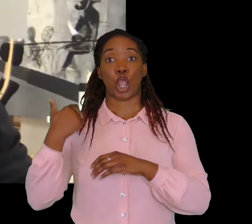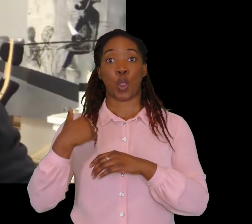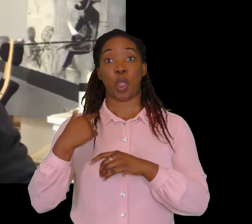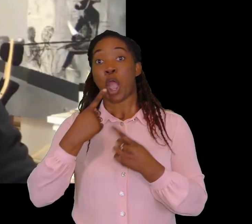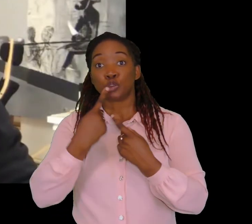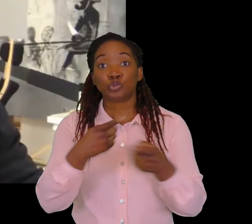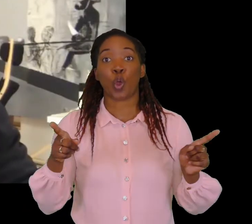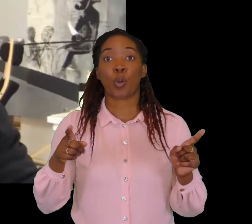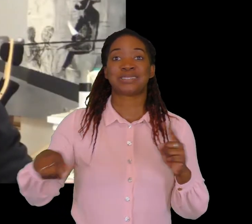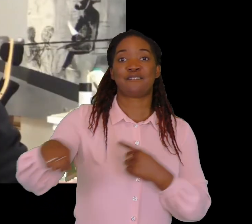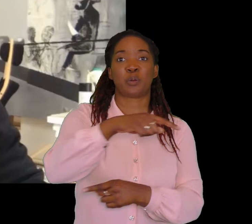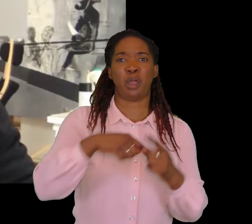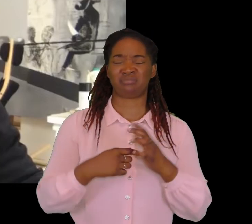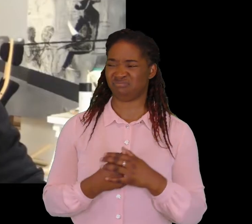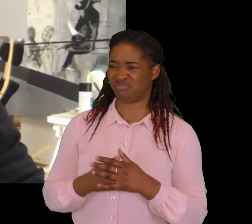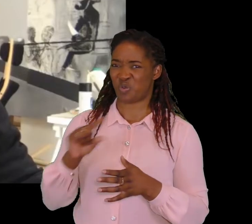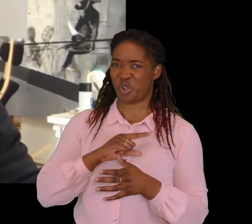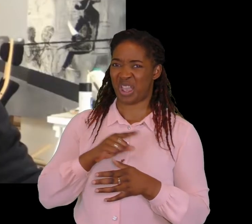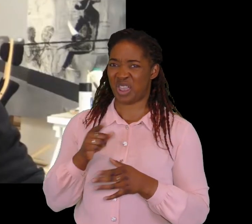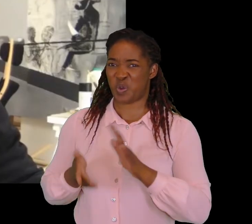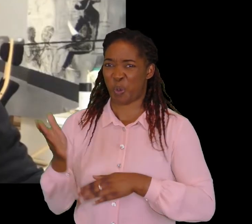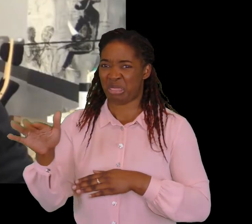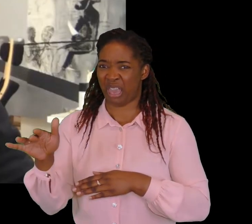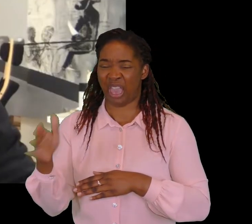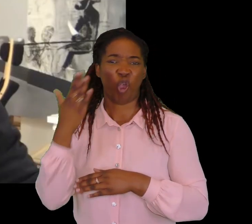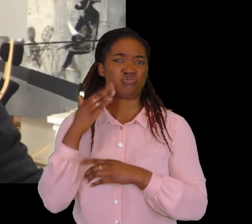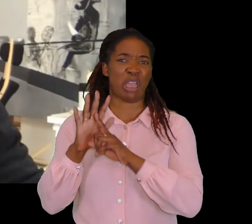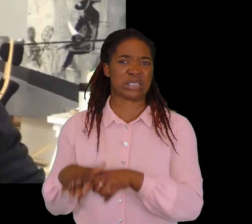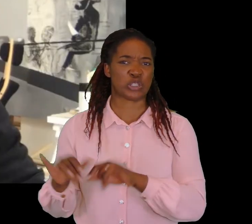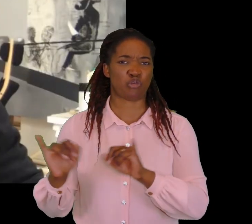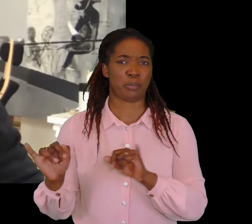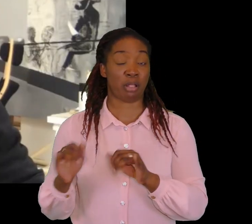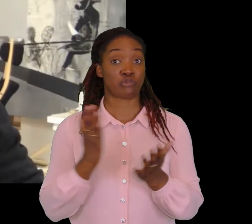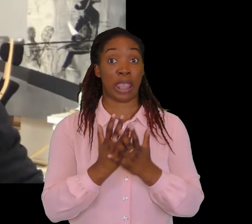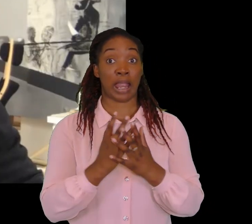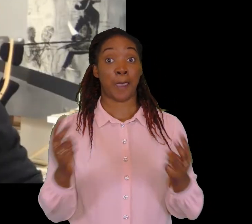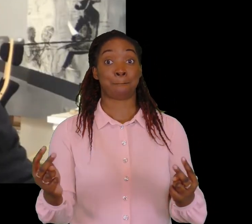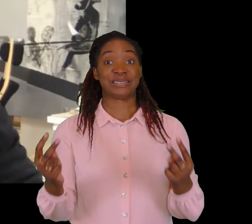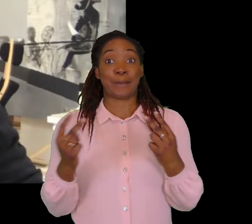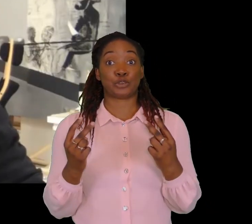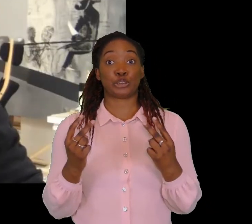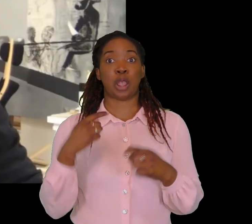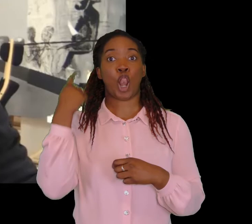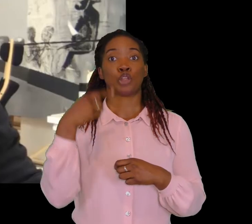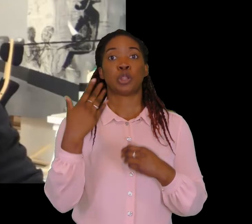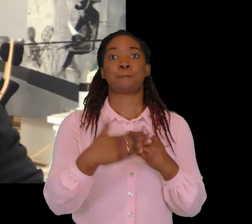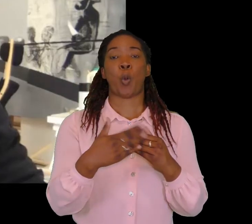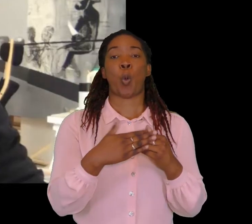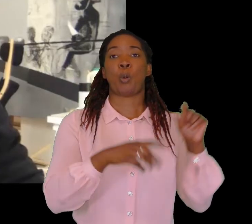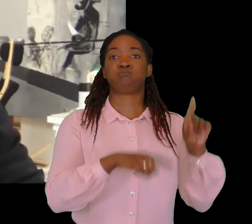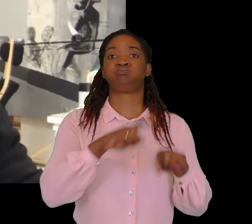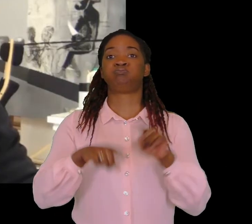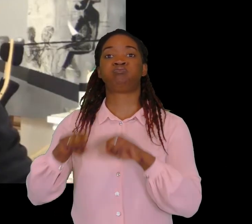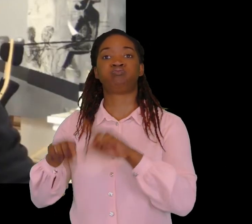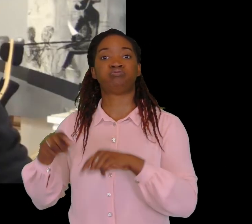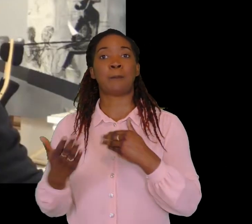I told I was moving to Dagenham said, "Oh, why are you going there? It's very racist." So there's the perception that London is more cosmopolitan. It